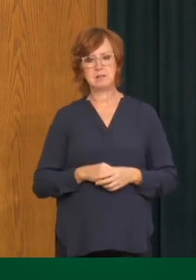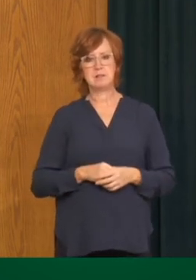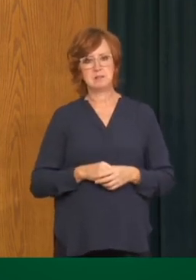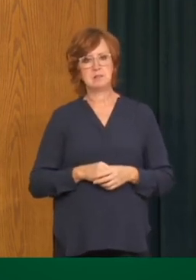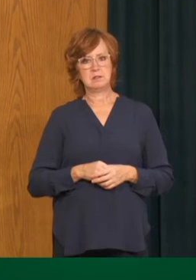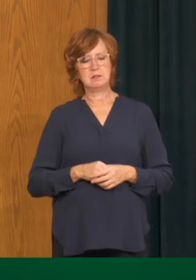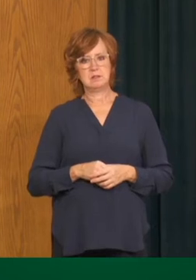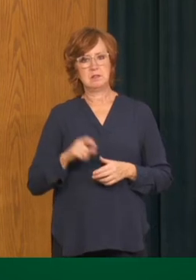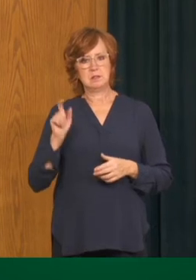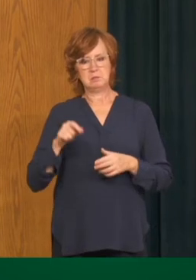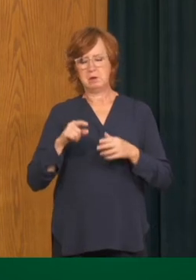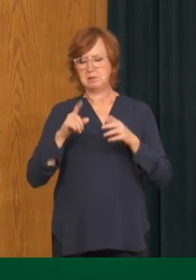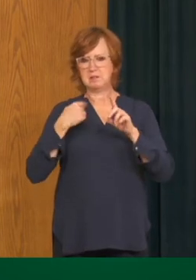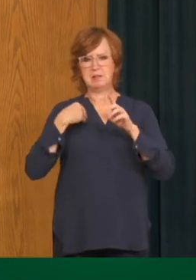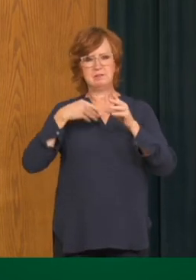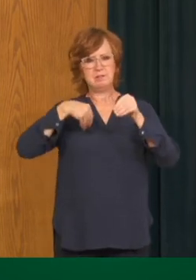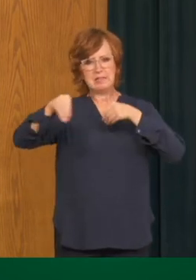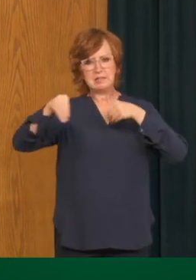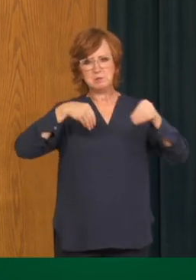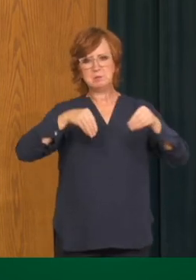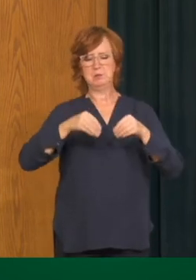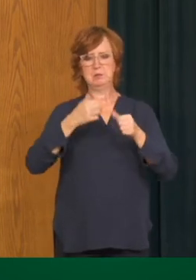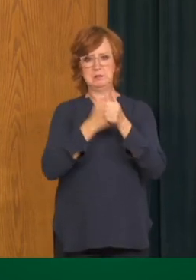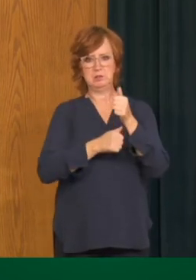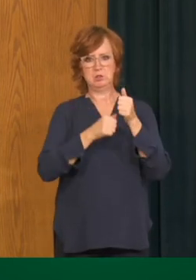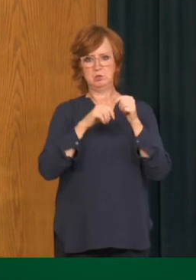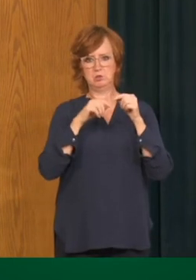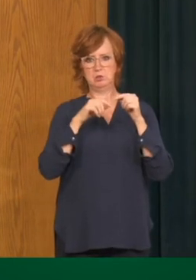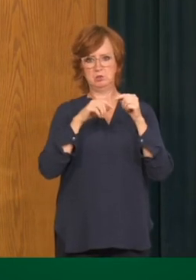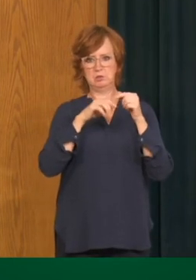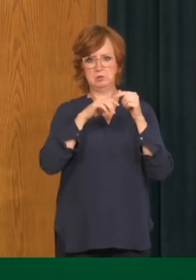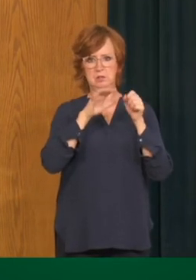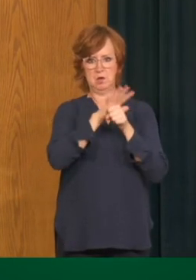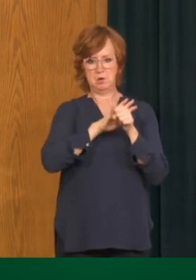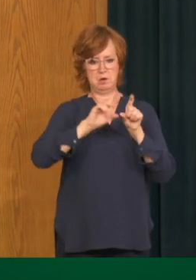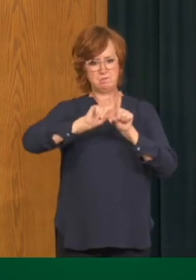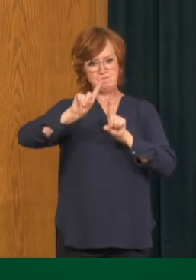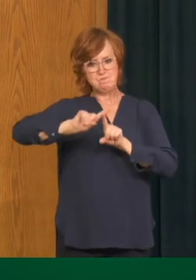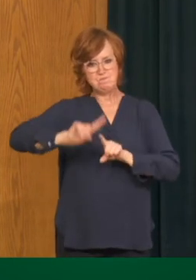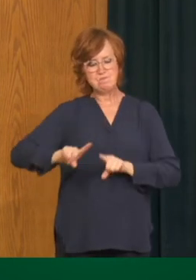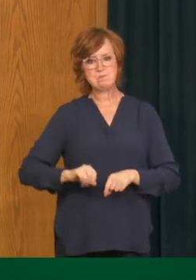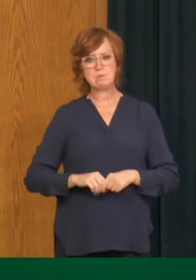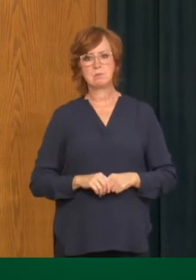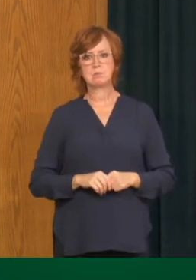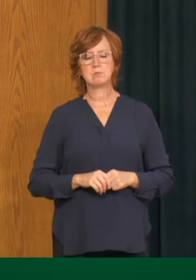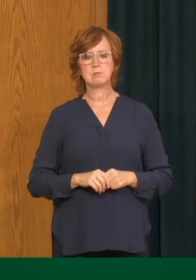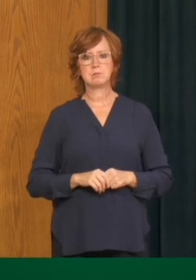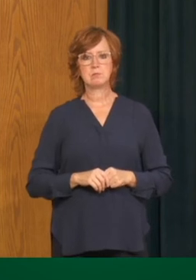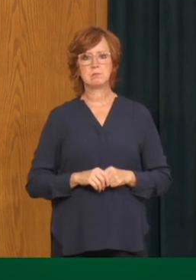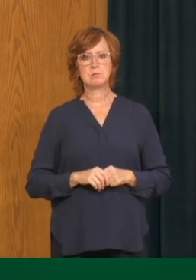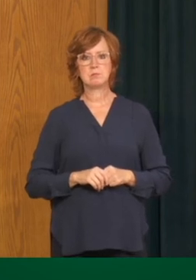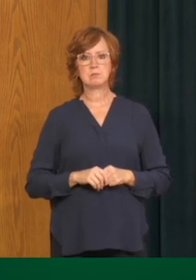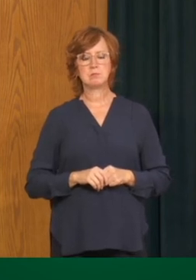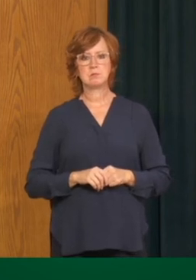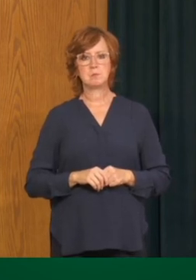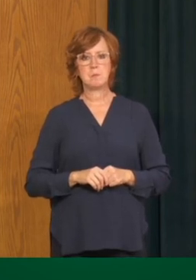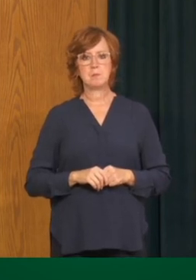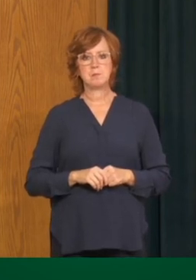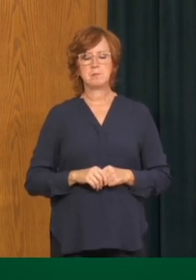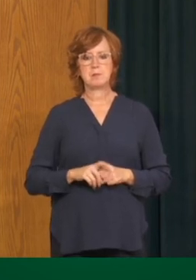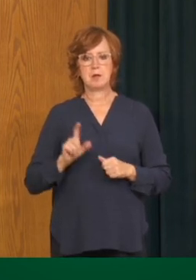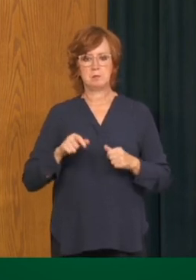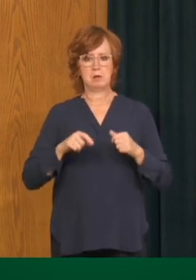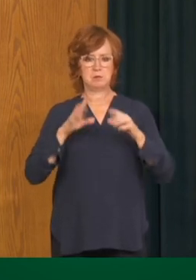and we are working through precisely where to utilize those tools, in which schools, in